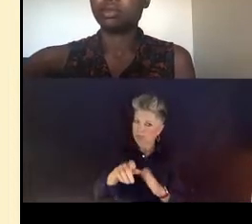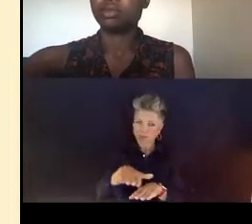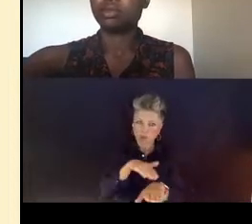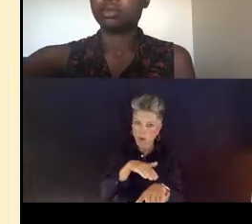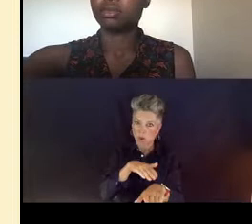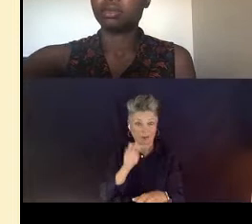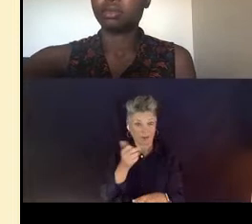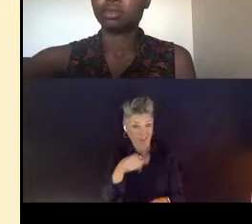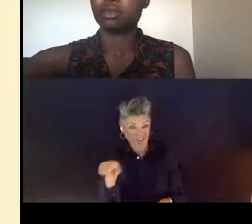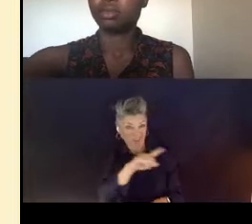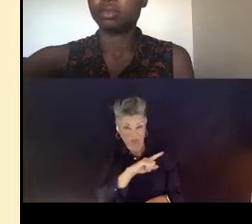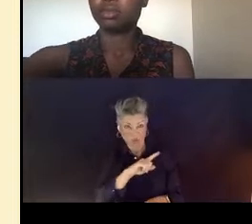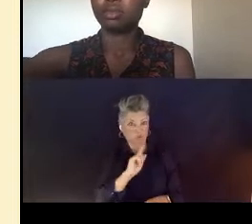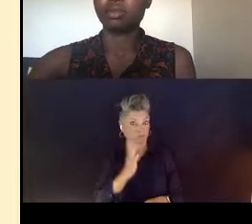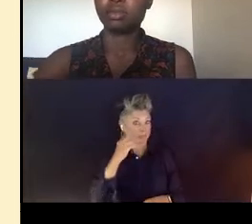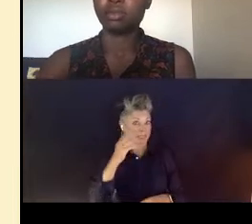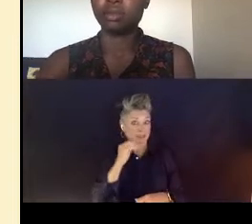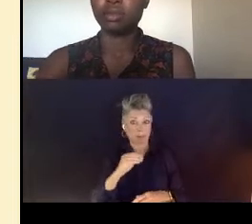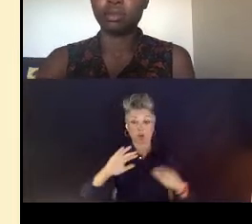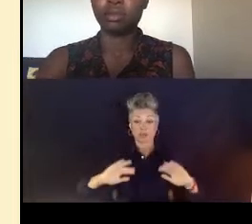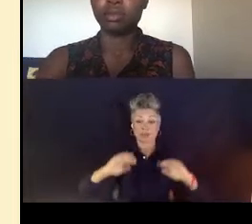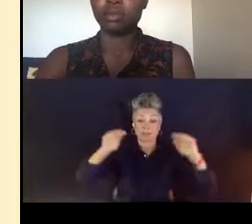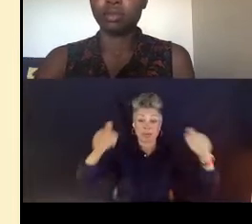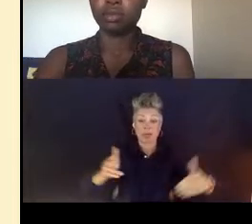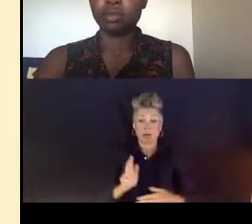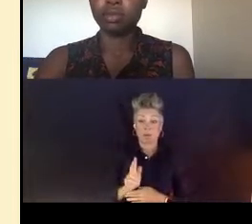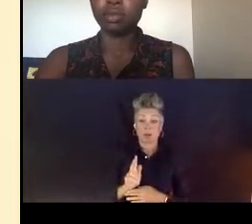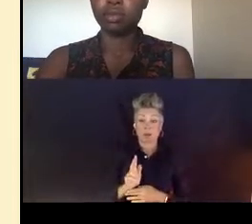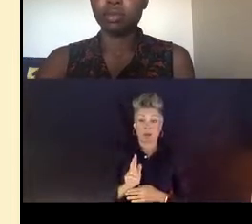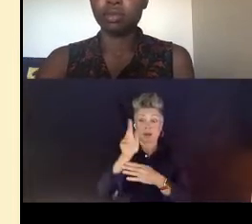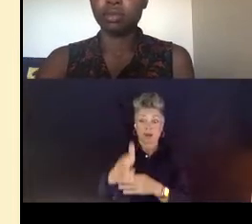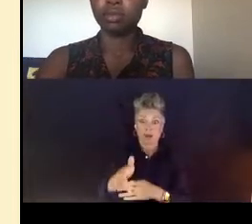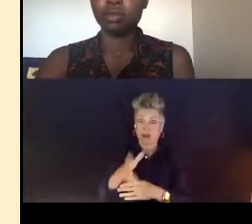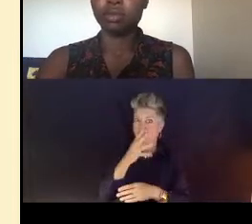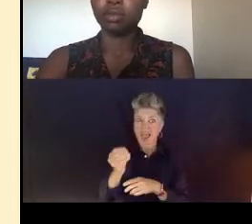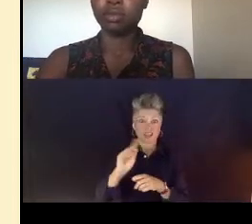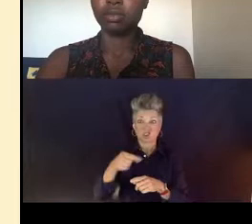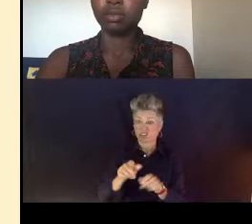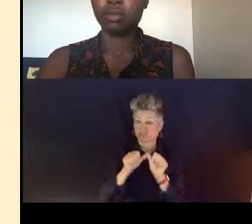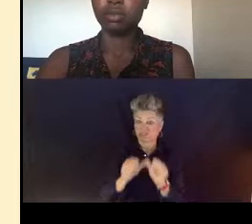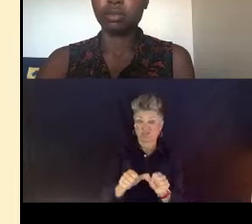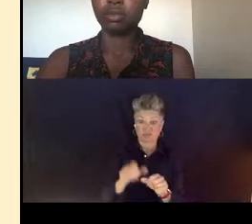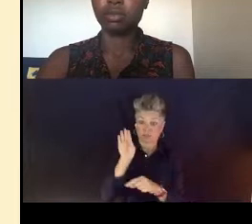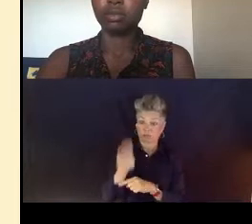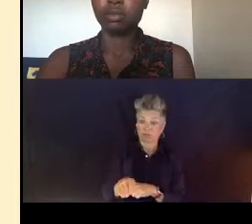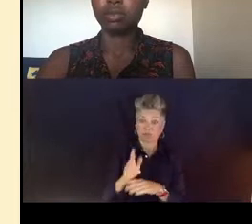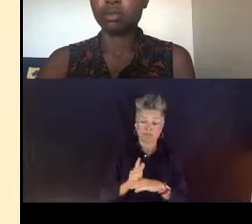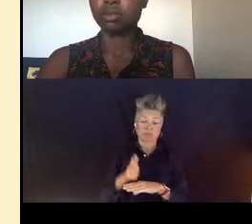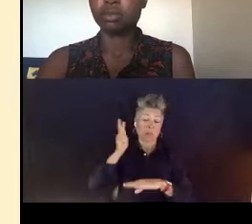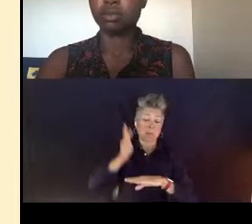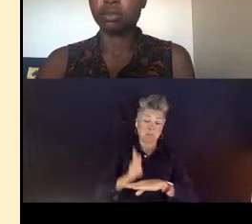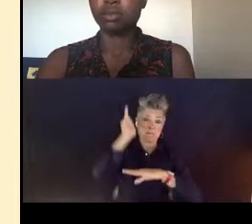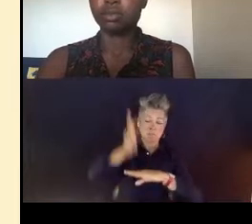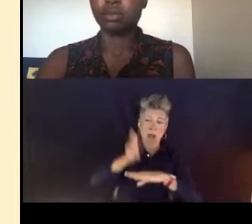have ever gone over a speed hump and not slowed down, and pretty much sounds like your car is about to